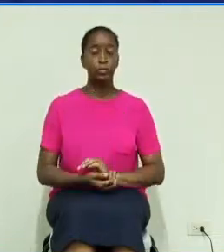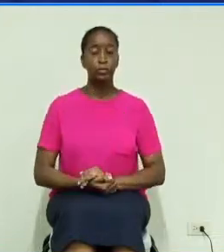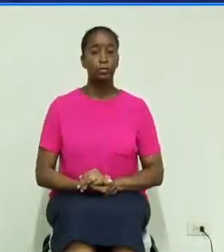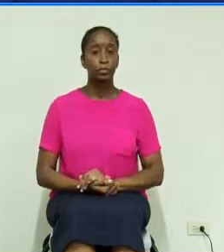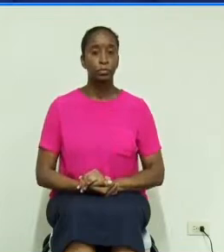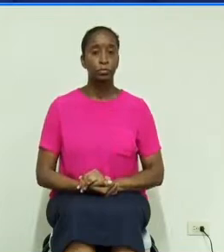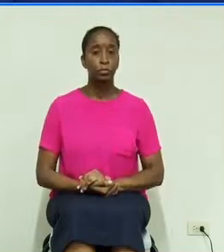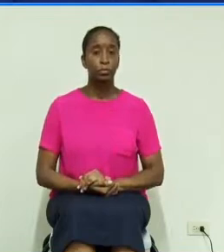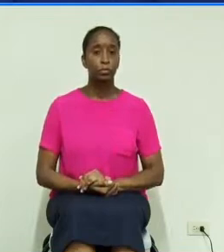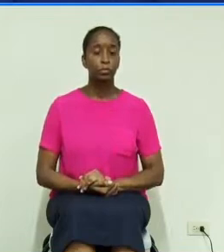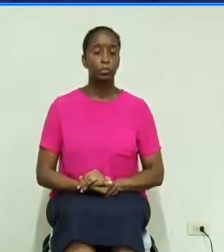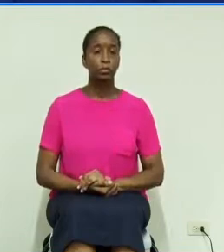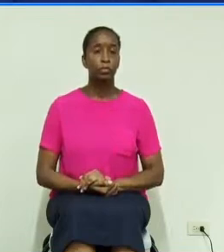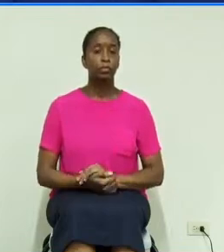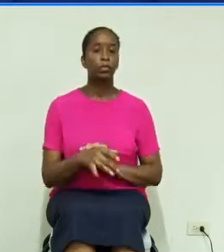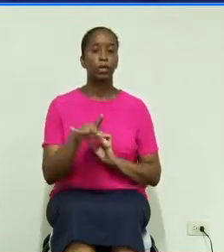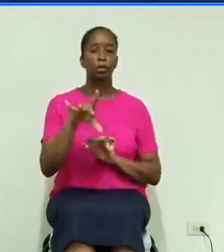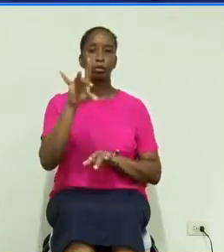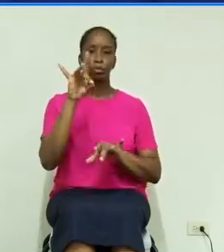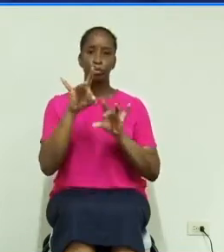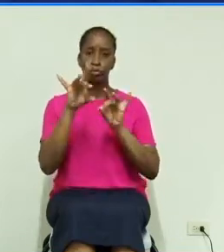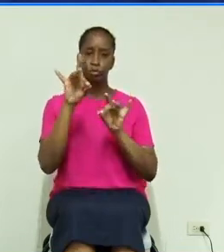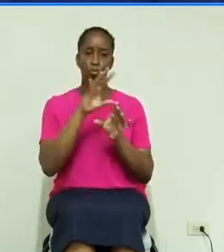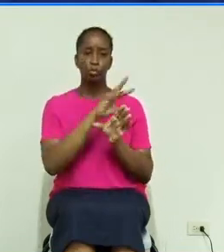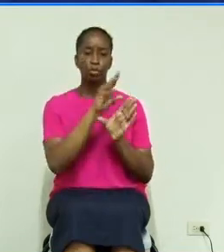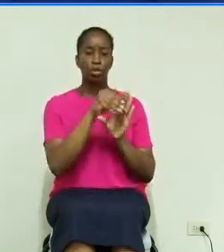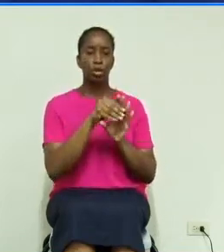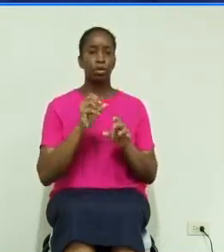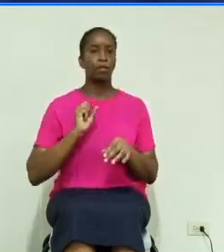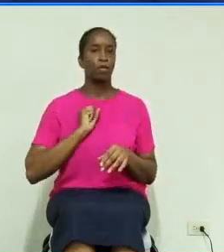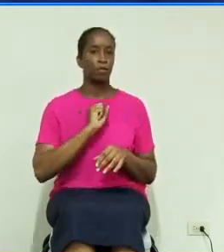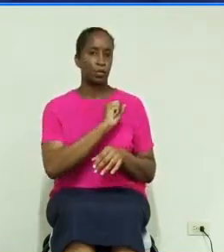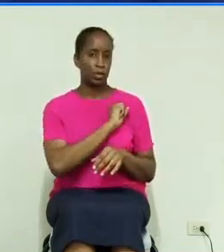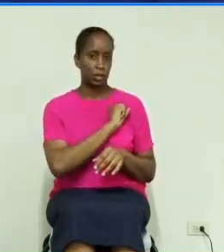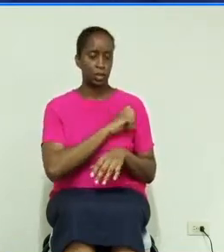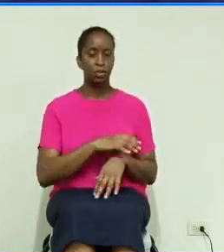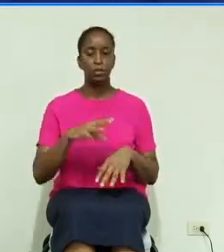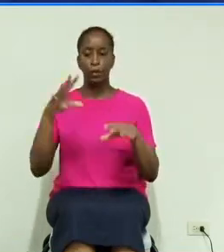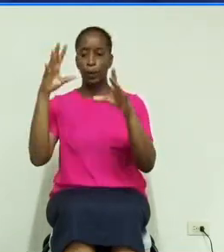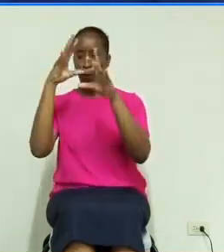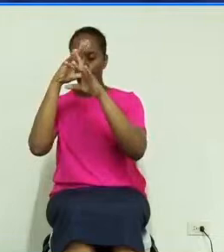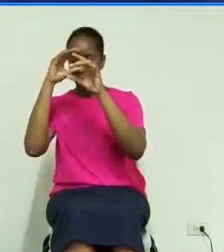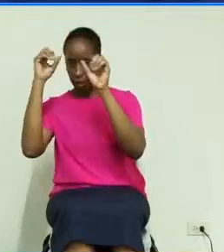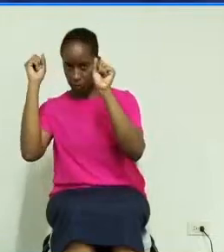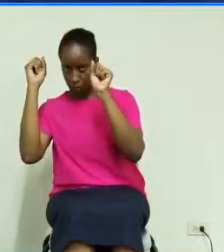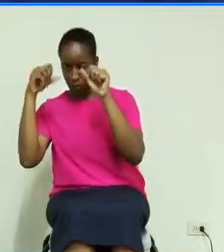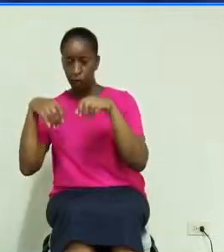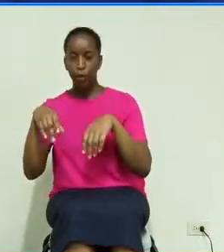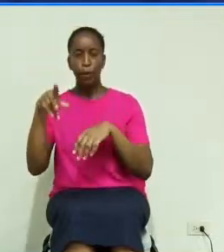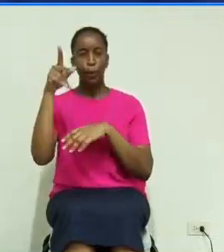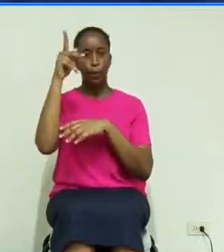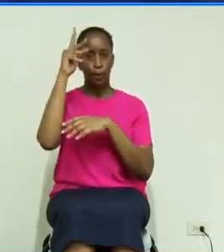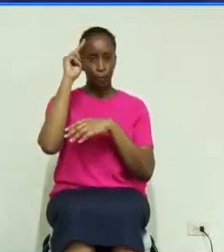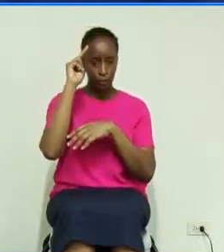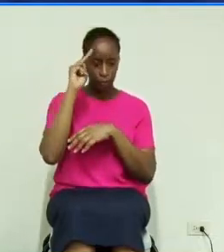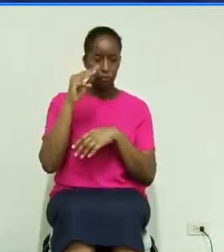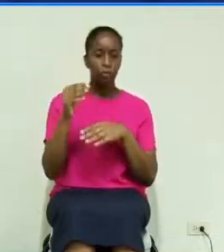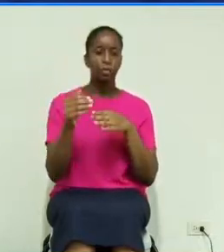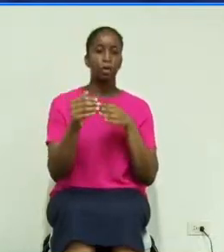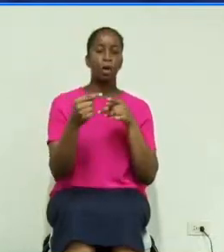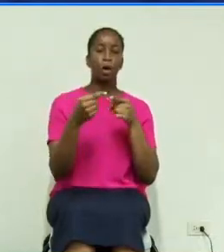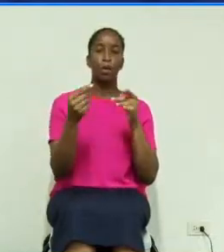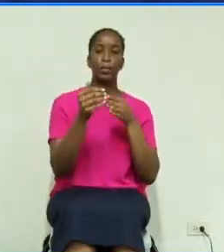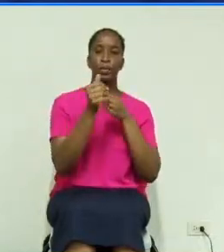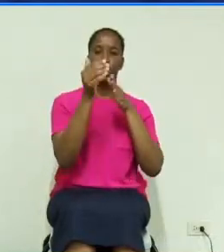President, to the disposition of the Leader of Opposition. And my opinion is that we should be thinking about a